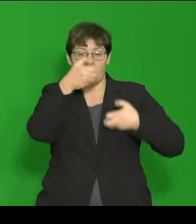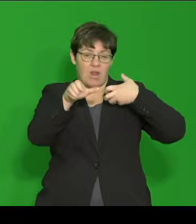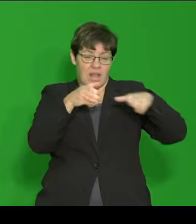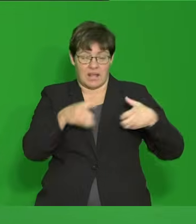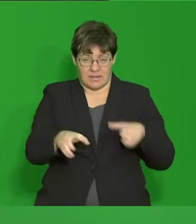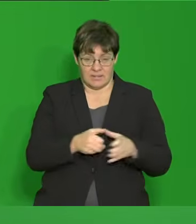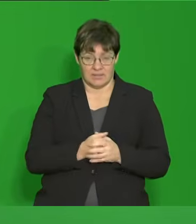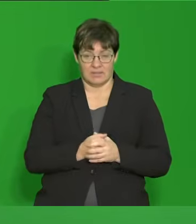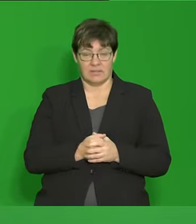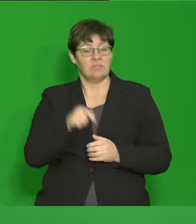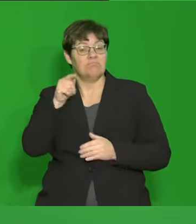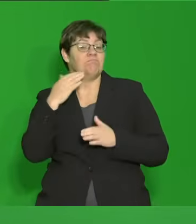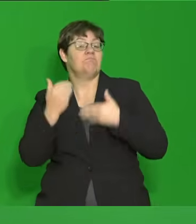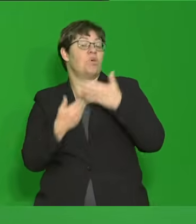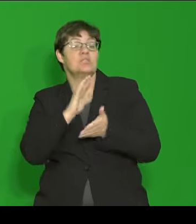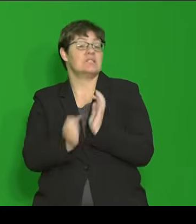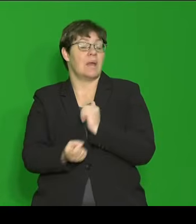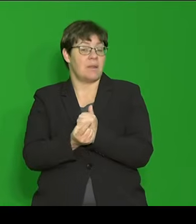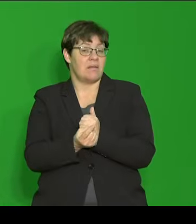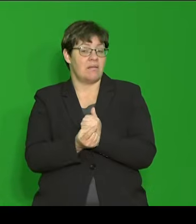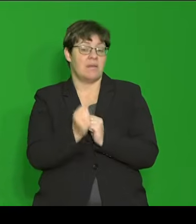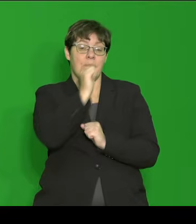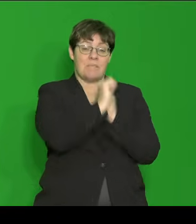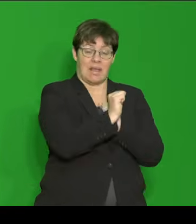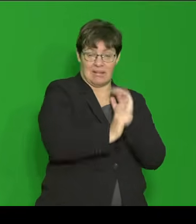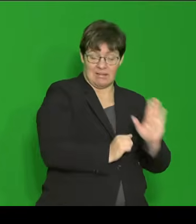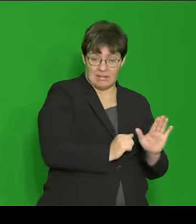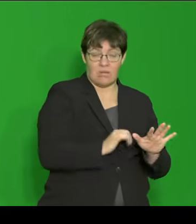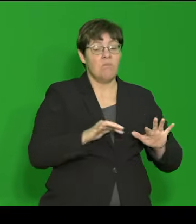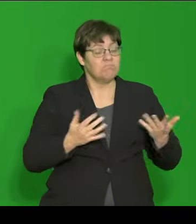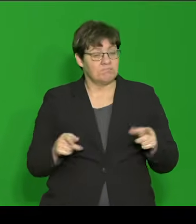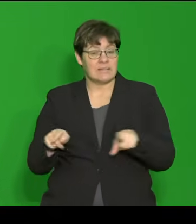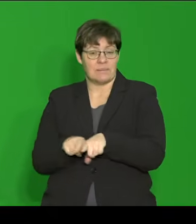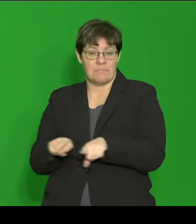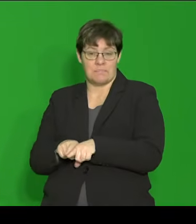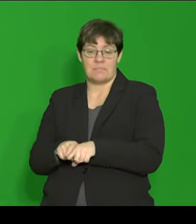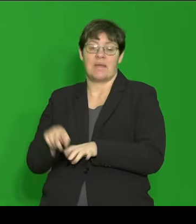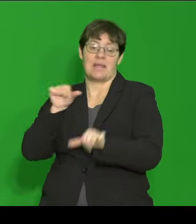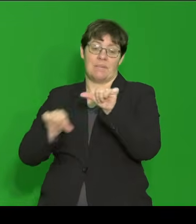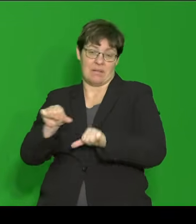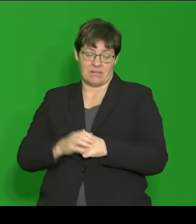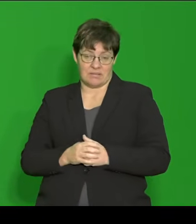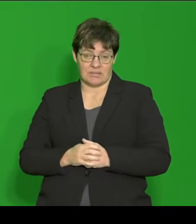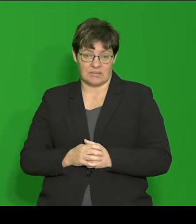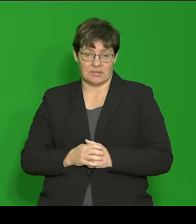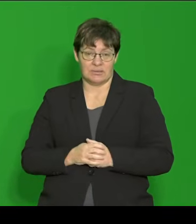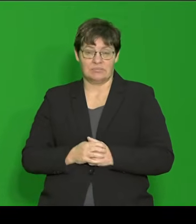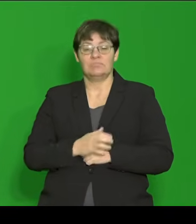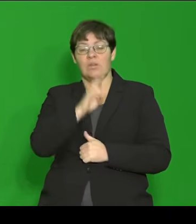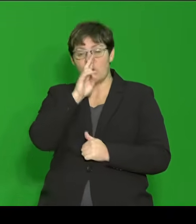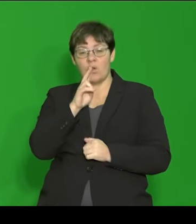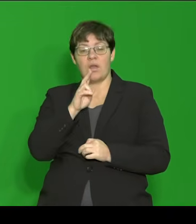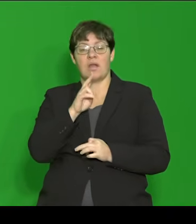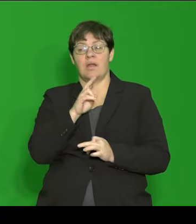food. This process can occur either mechanically as well as chemically. So let's look at